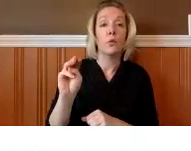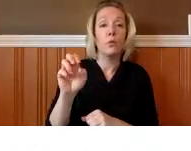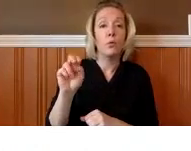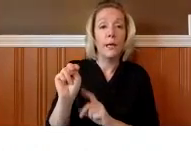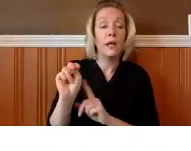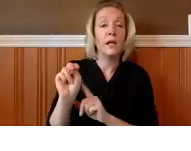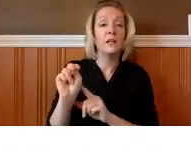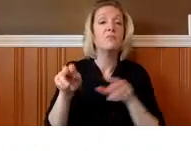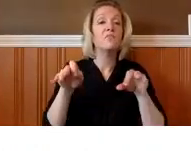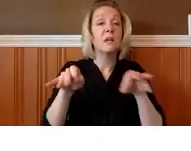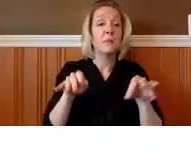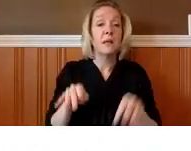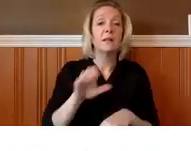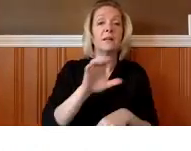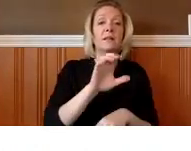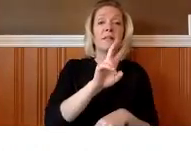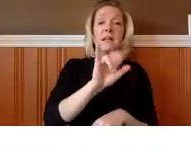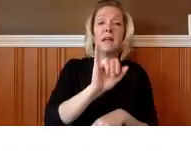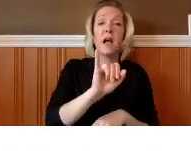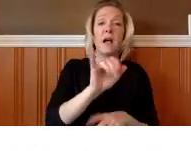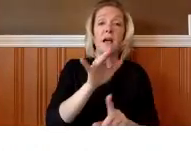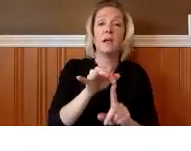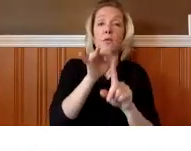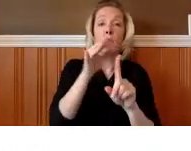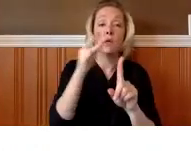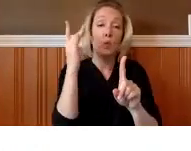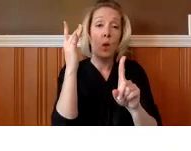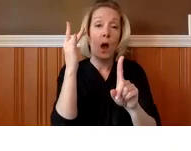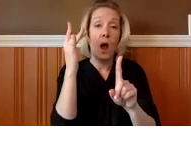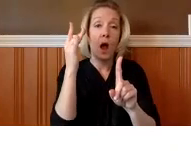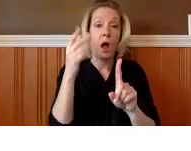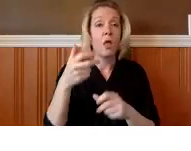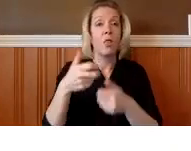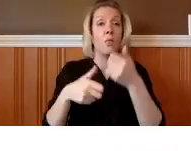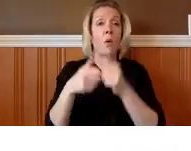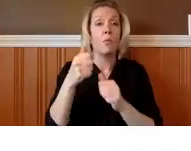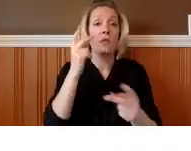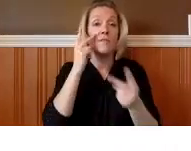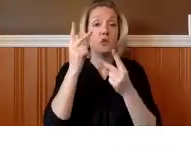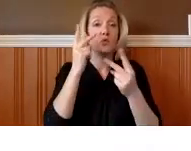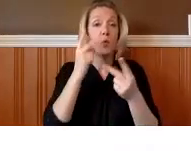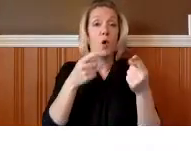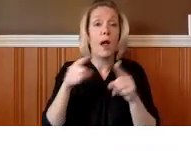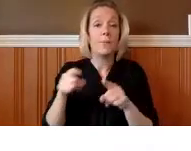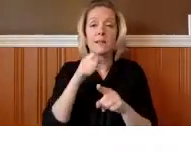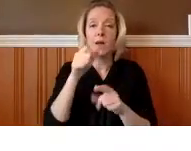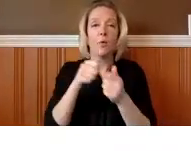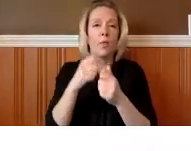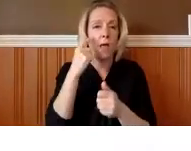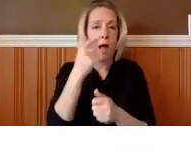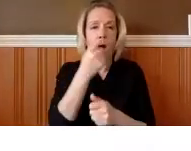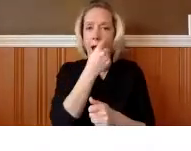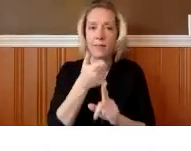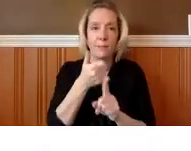forms of visual impairment in that the interference in visual function exists not in the structure of the eye or the